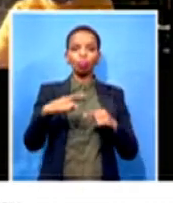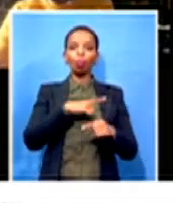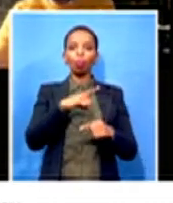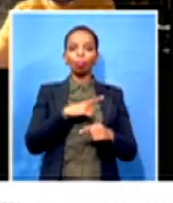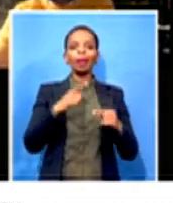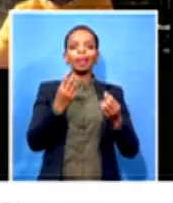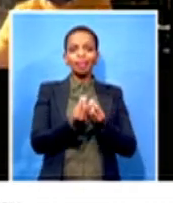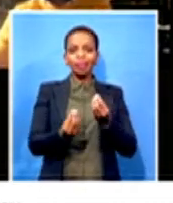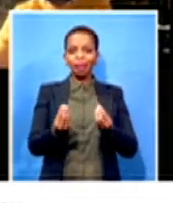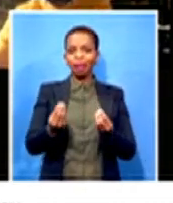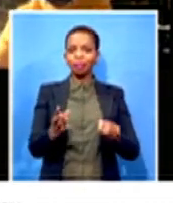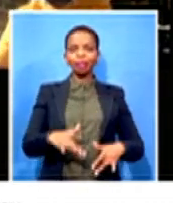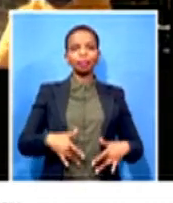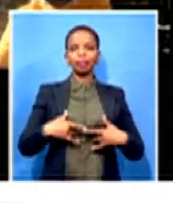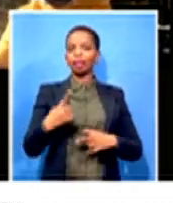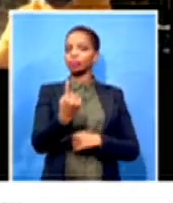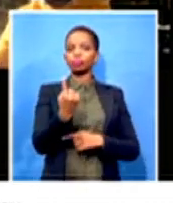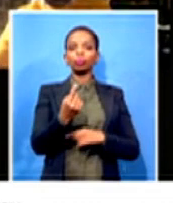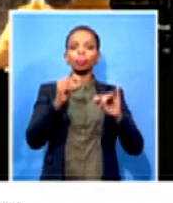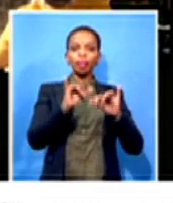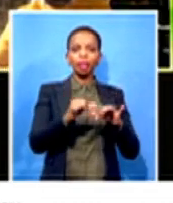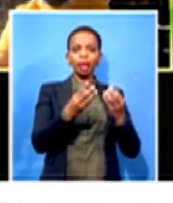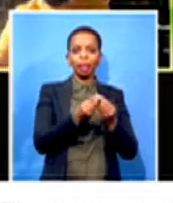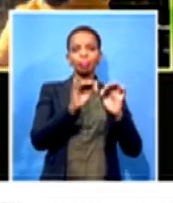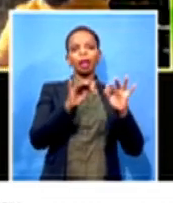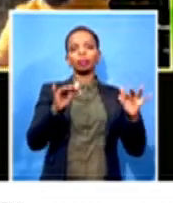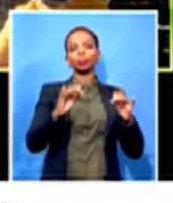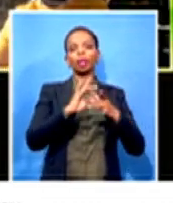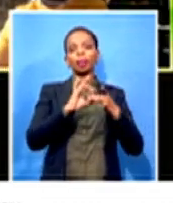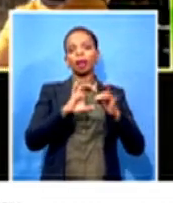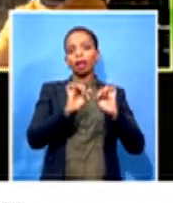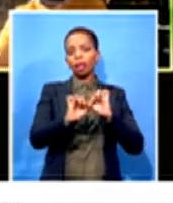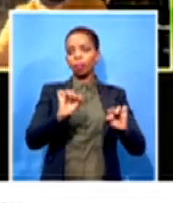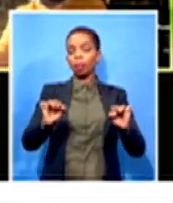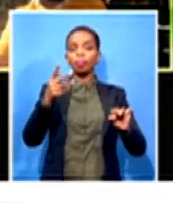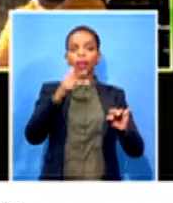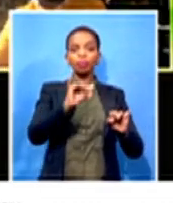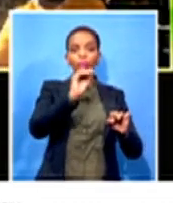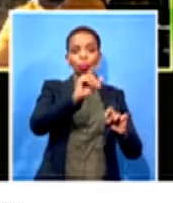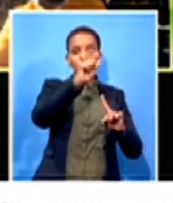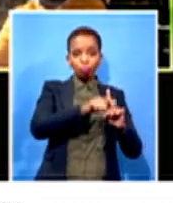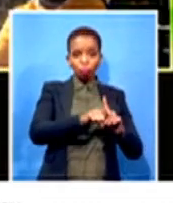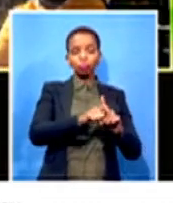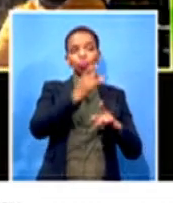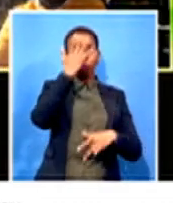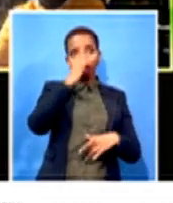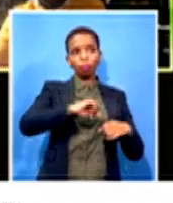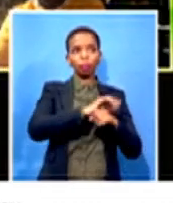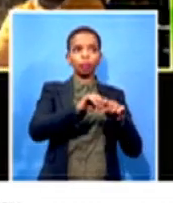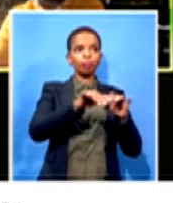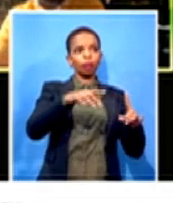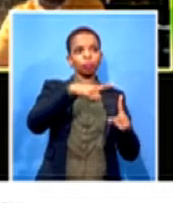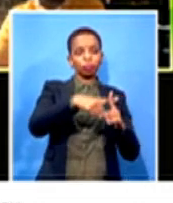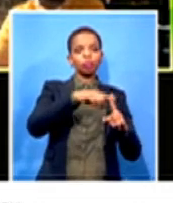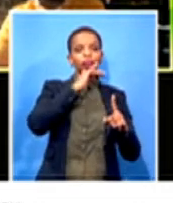in the households, then they should be infected. And I think we've also seen some data from countries where they have open schools, and we